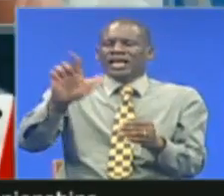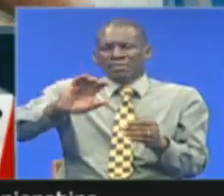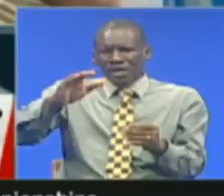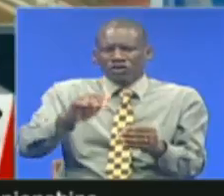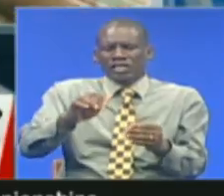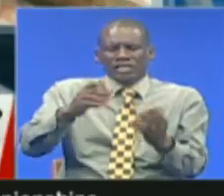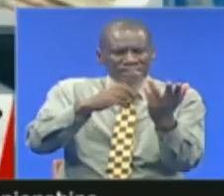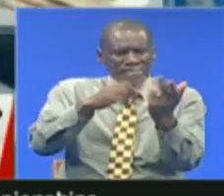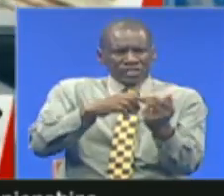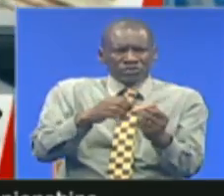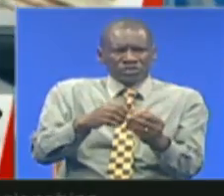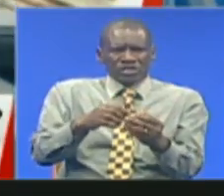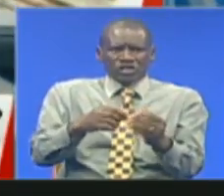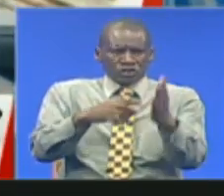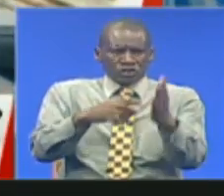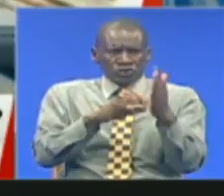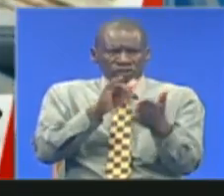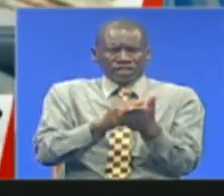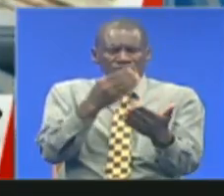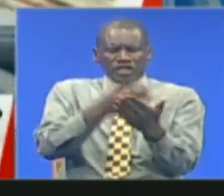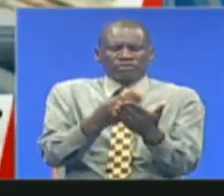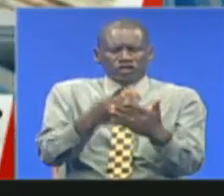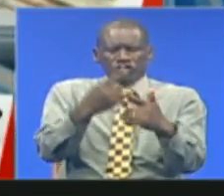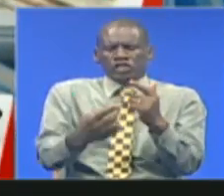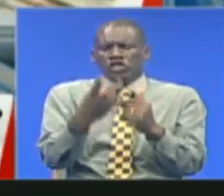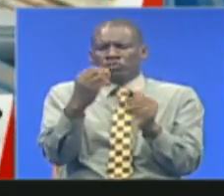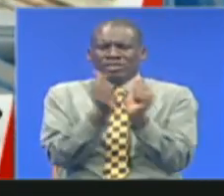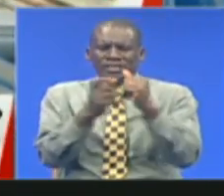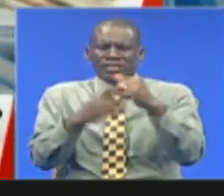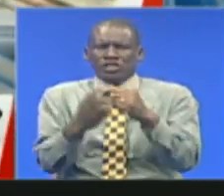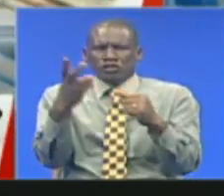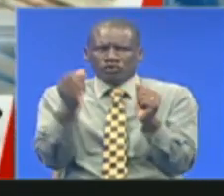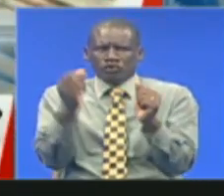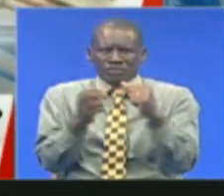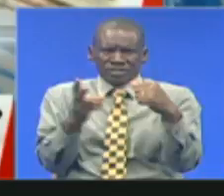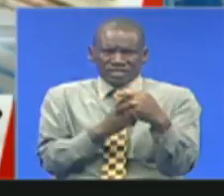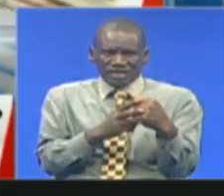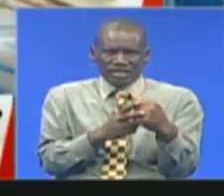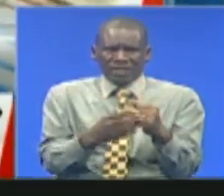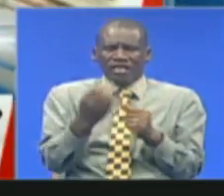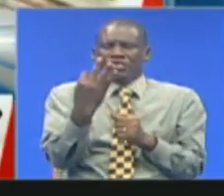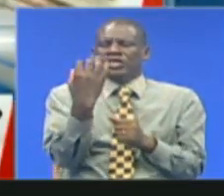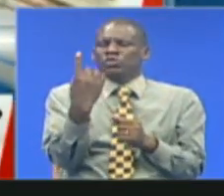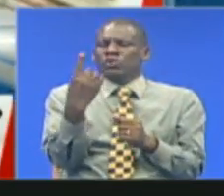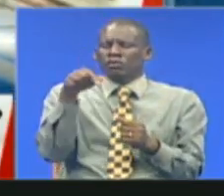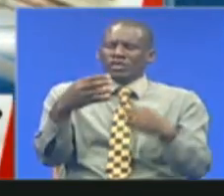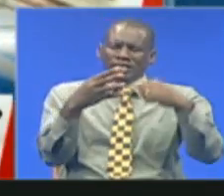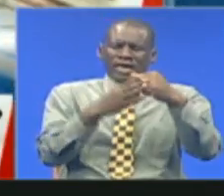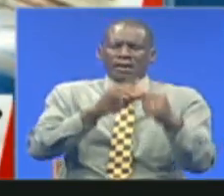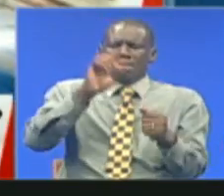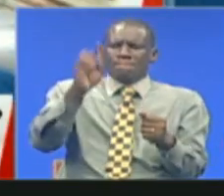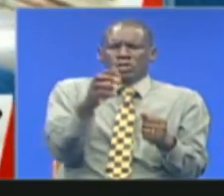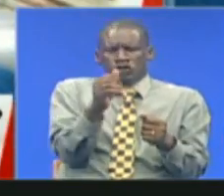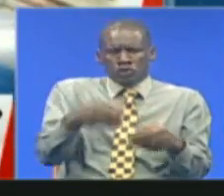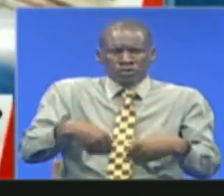statistical abstract, for instance, indicates that in the financial year 2016-2017, 31.9 million shillings was